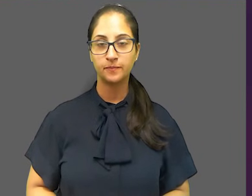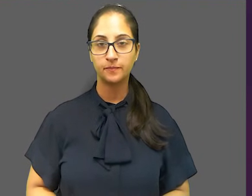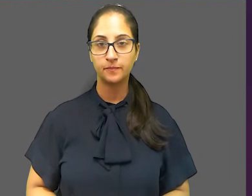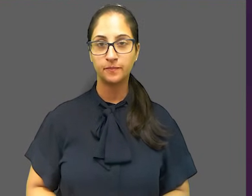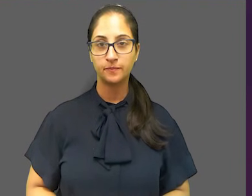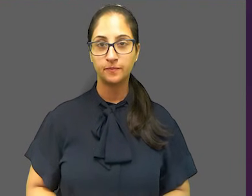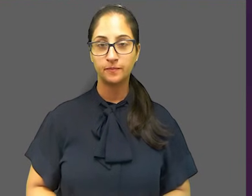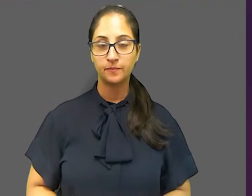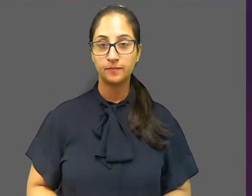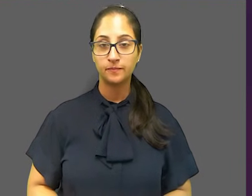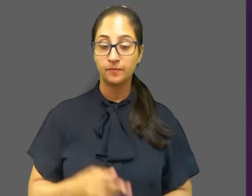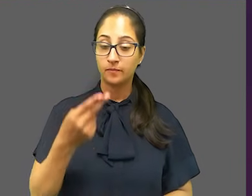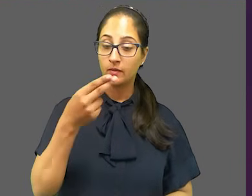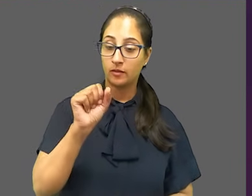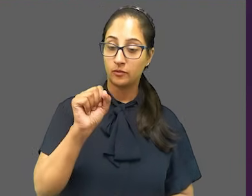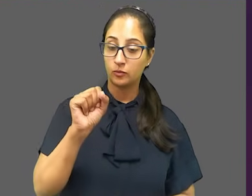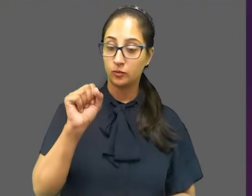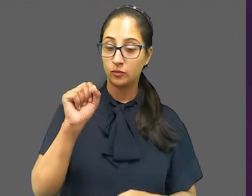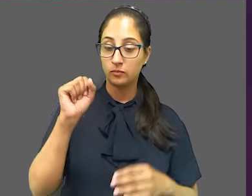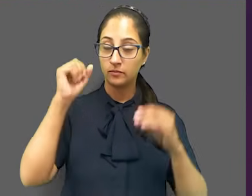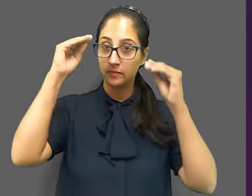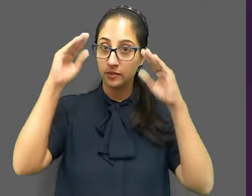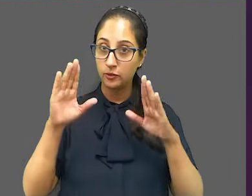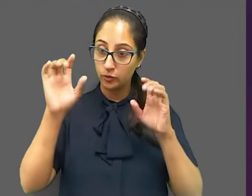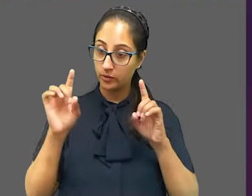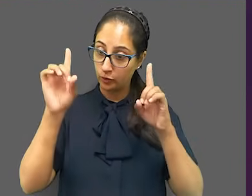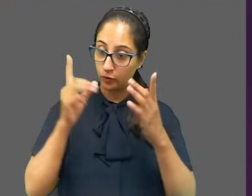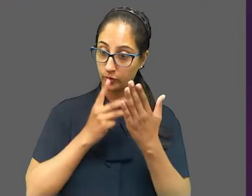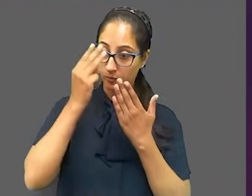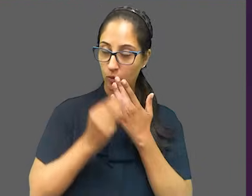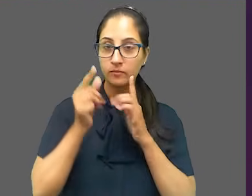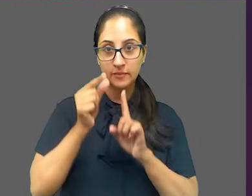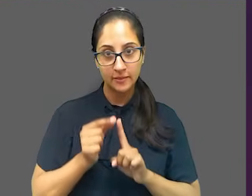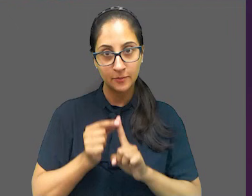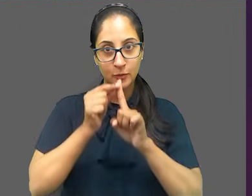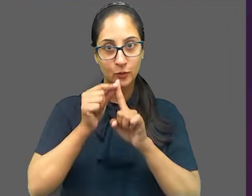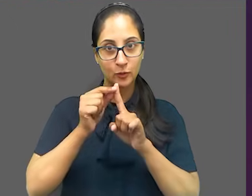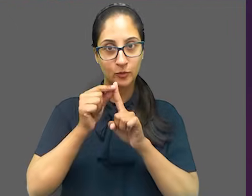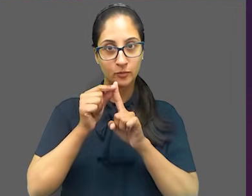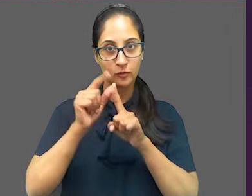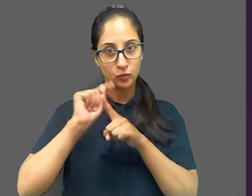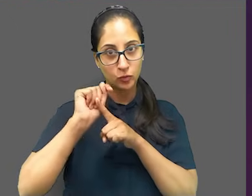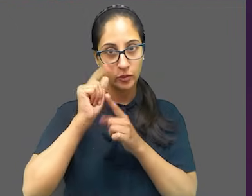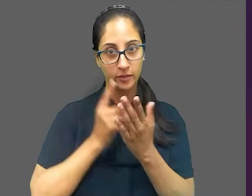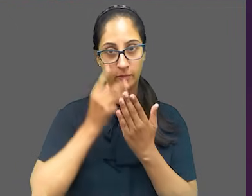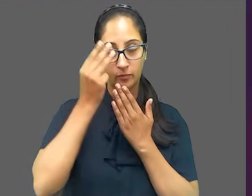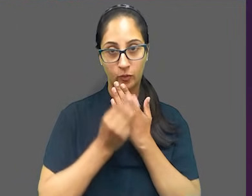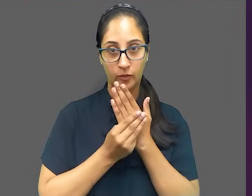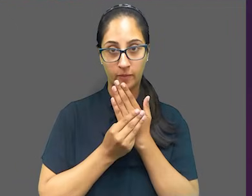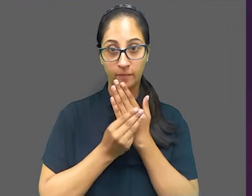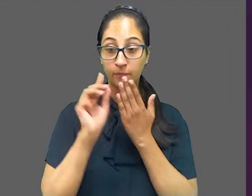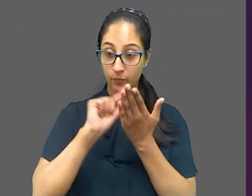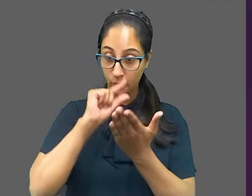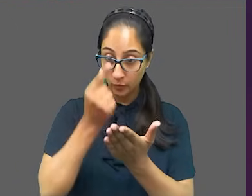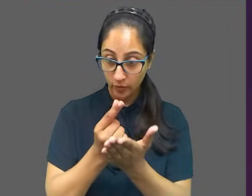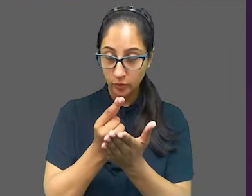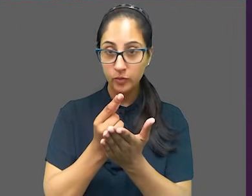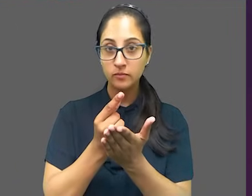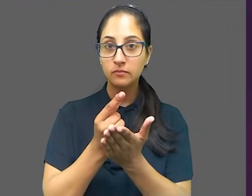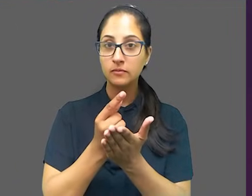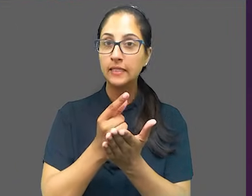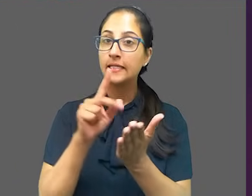The STEP Teacher Education Program is a special program. It is a